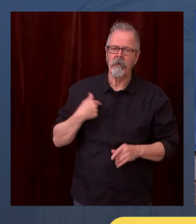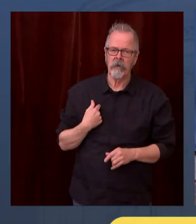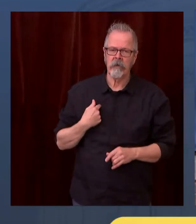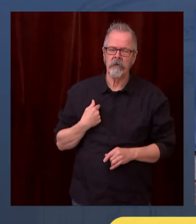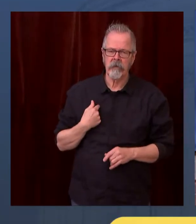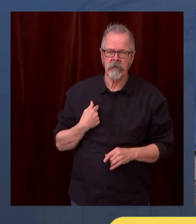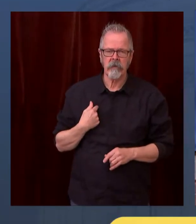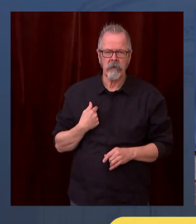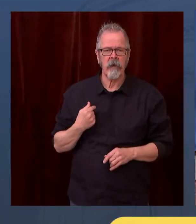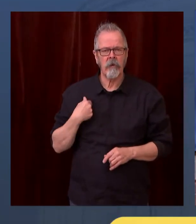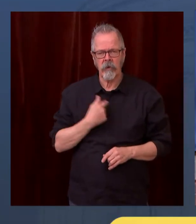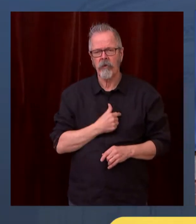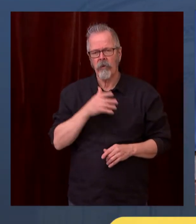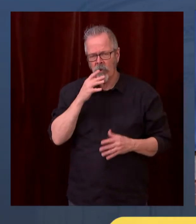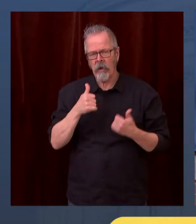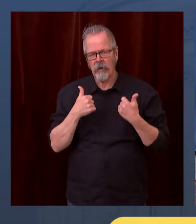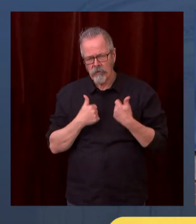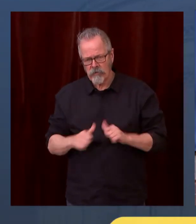can.